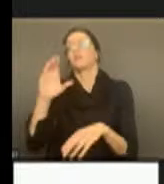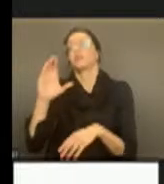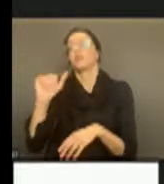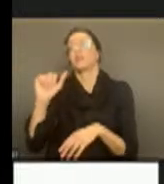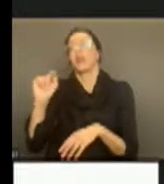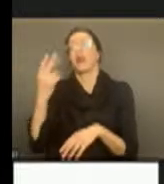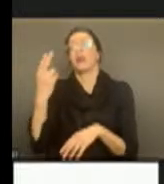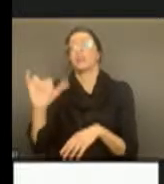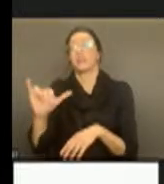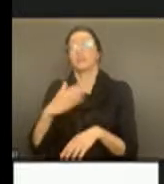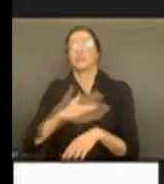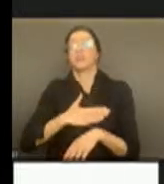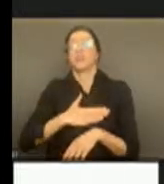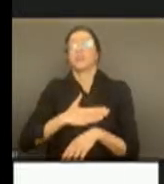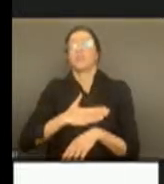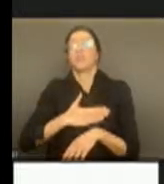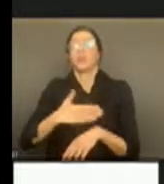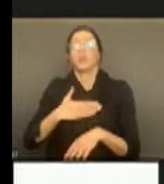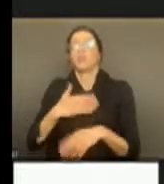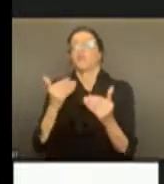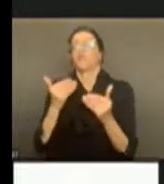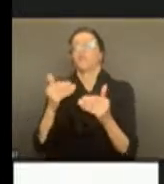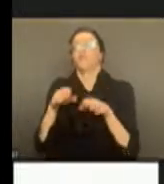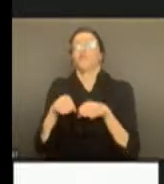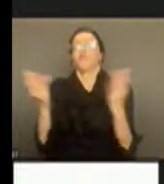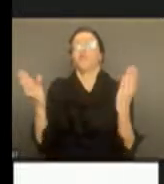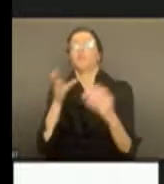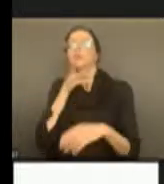your name and address for the record.